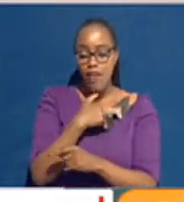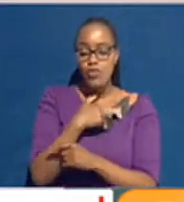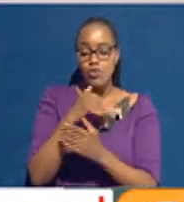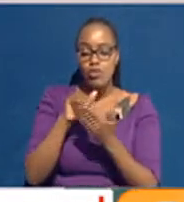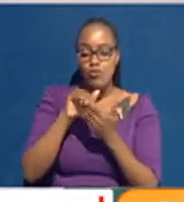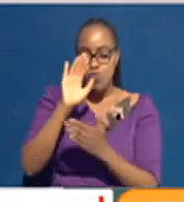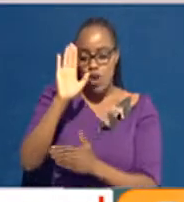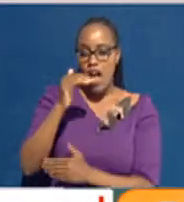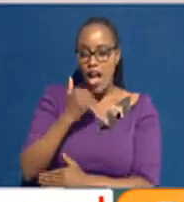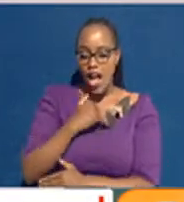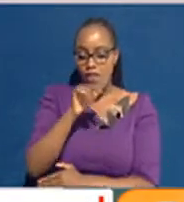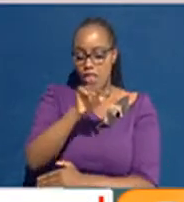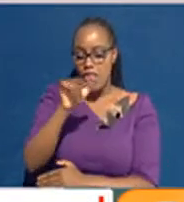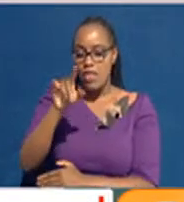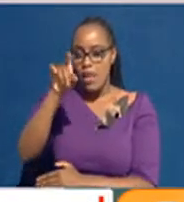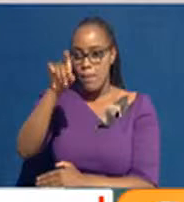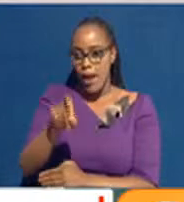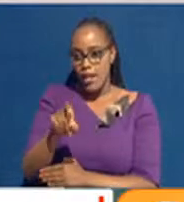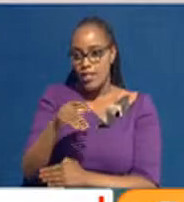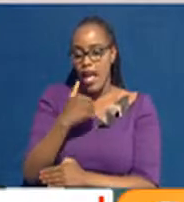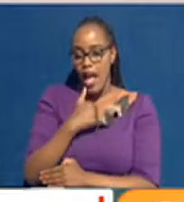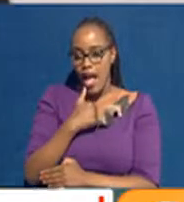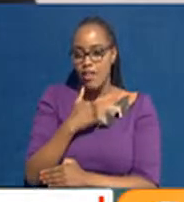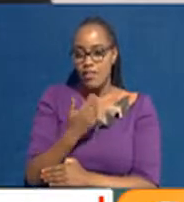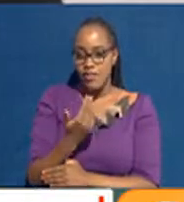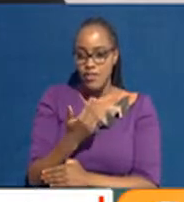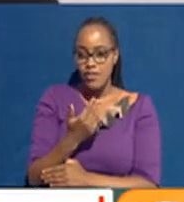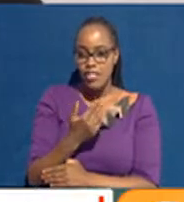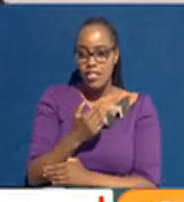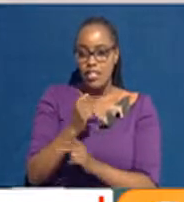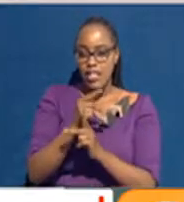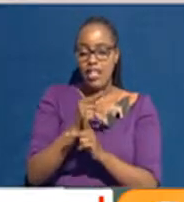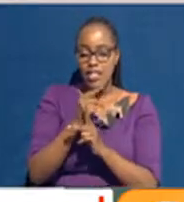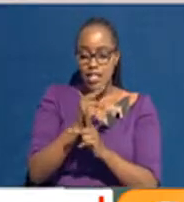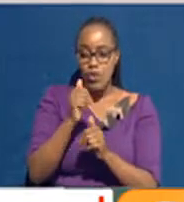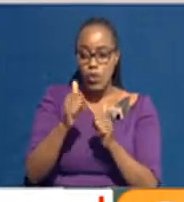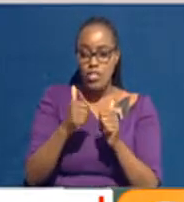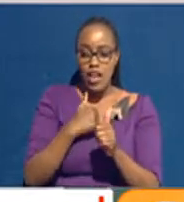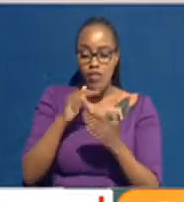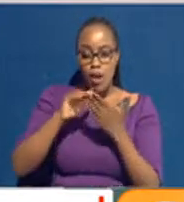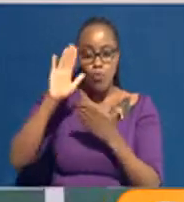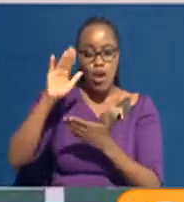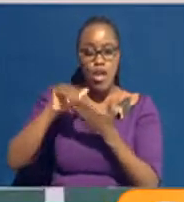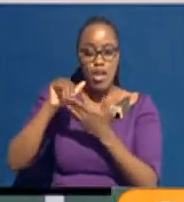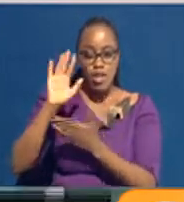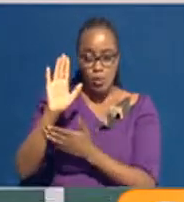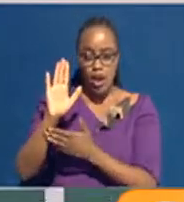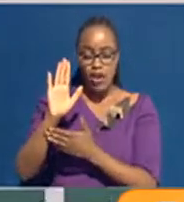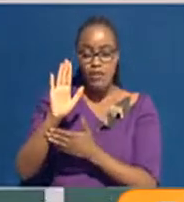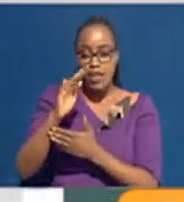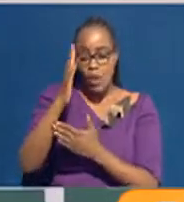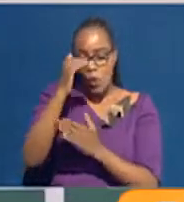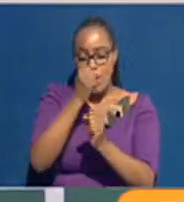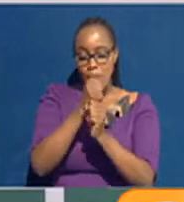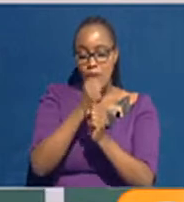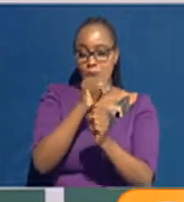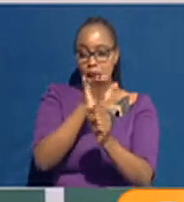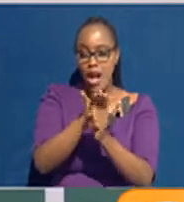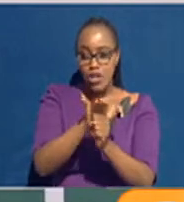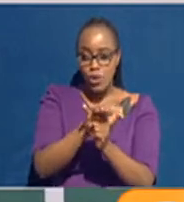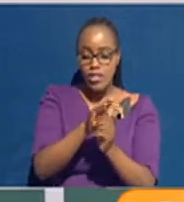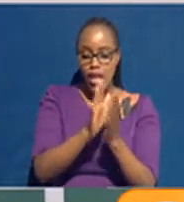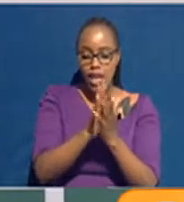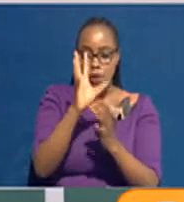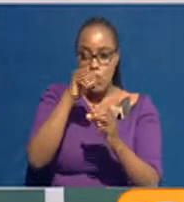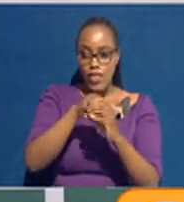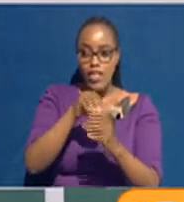those. And they have to come, they come from the donor side, but they have to come from the private sector, I think, more and more. It's because, you know, we do a lot, we put a lot of effort in this, in